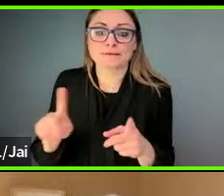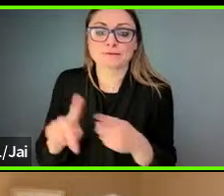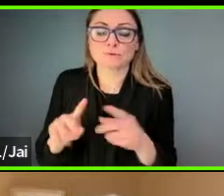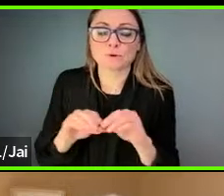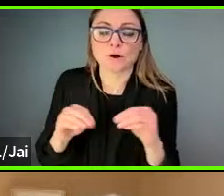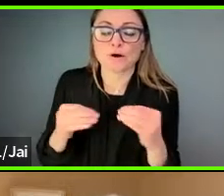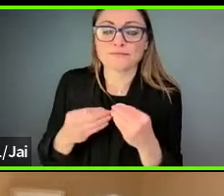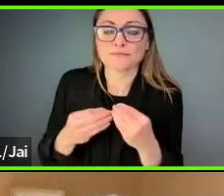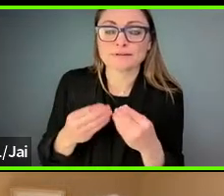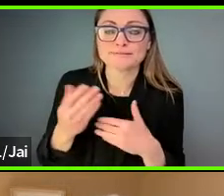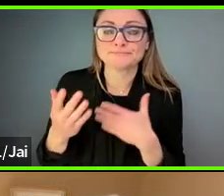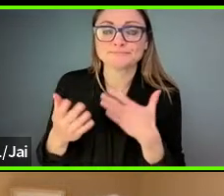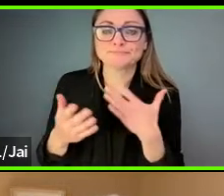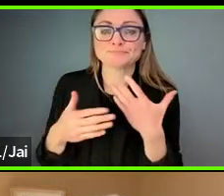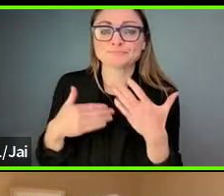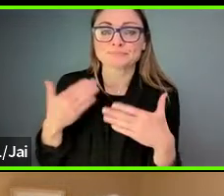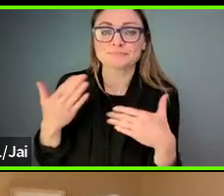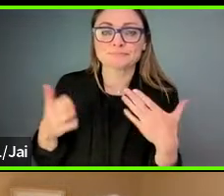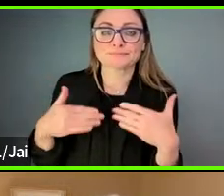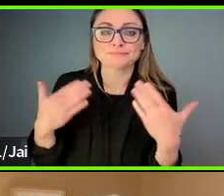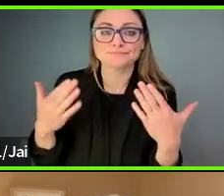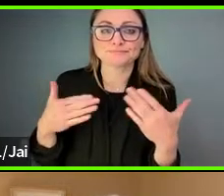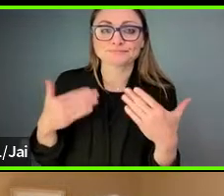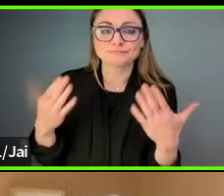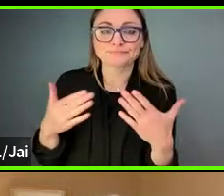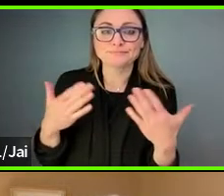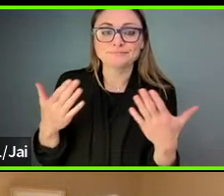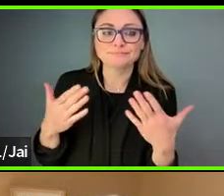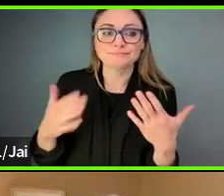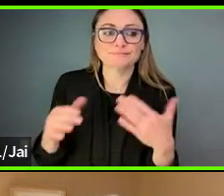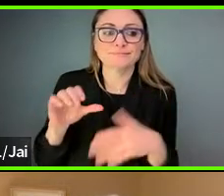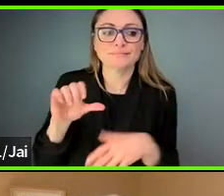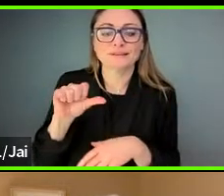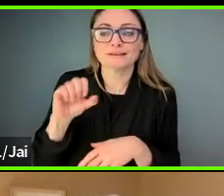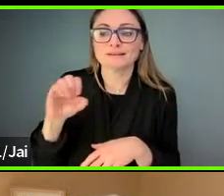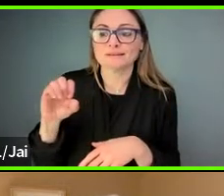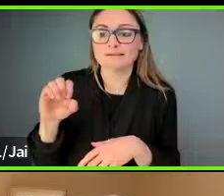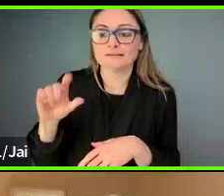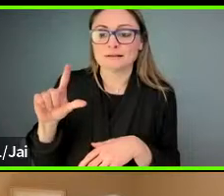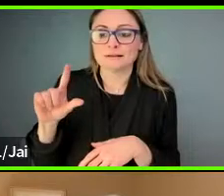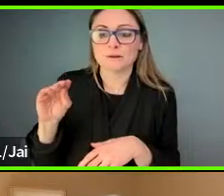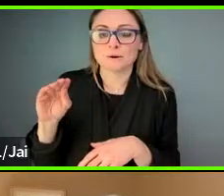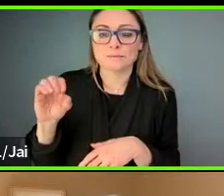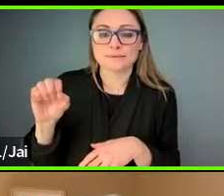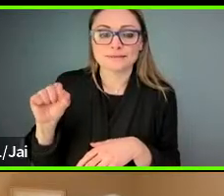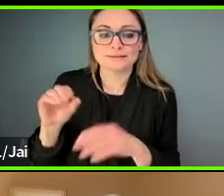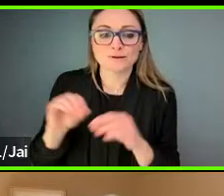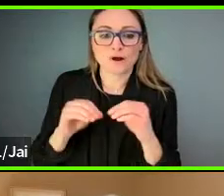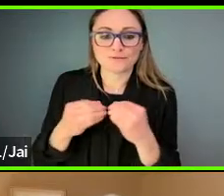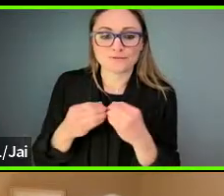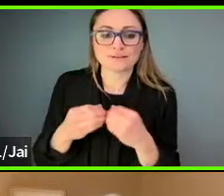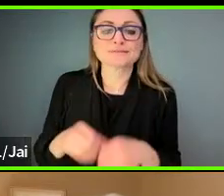to, I can never say her name, Salome's office. Okay.